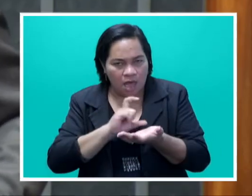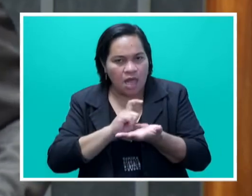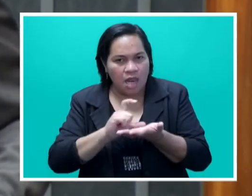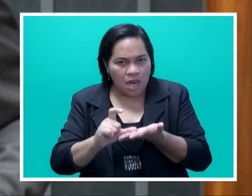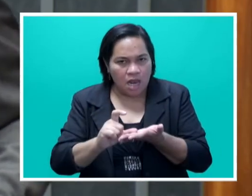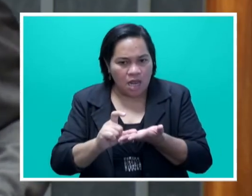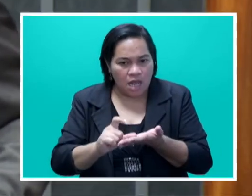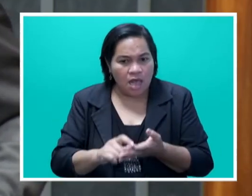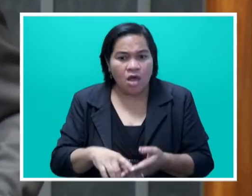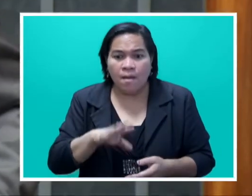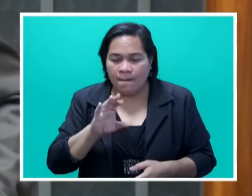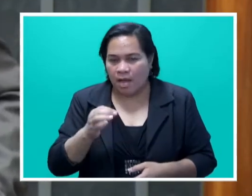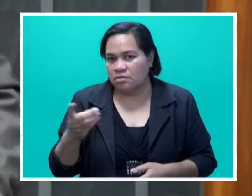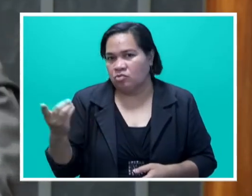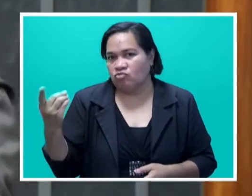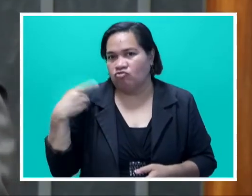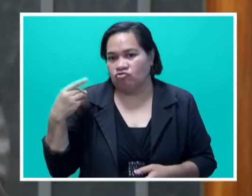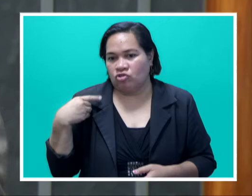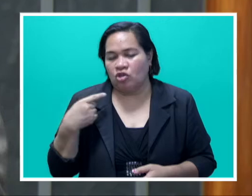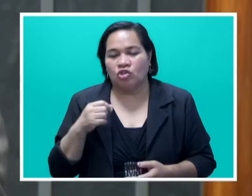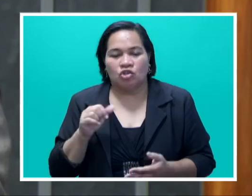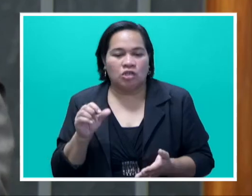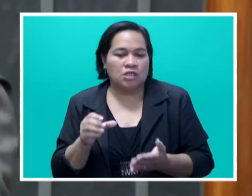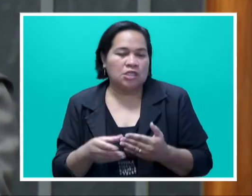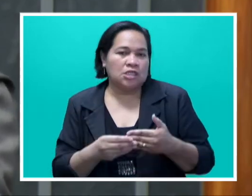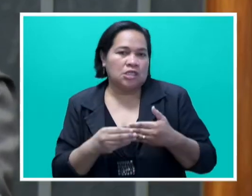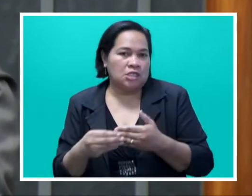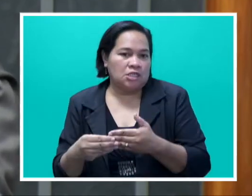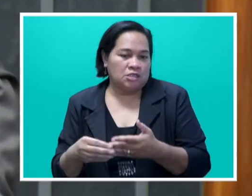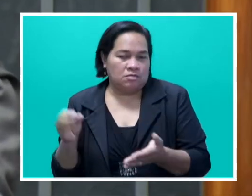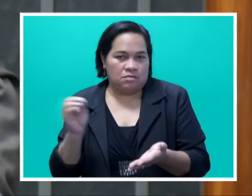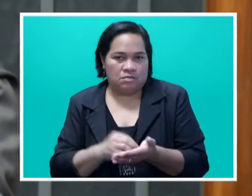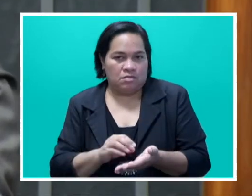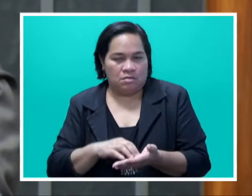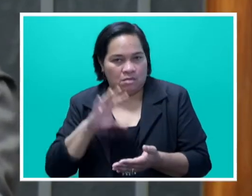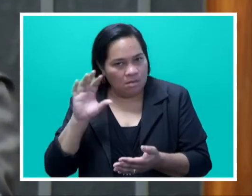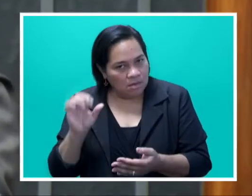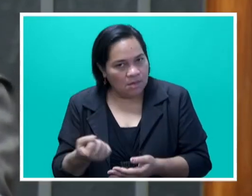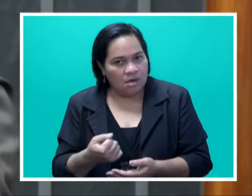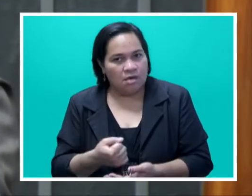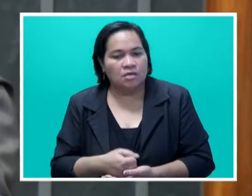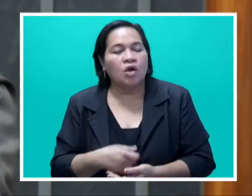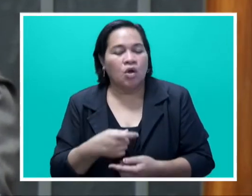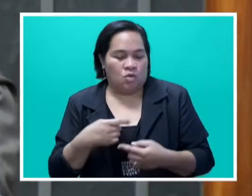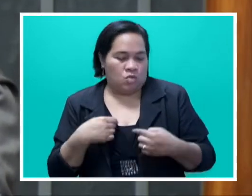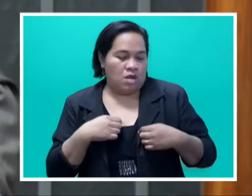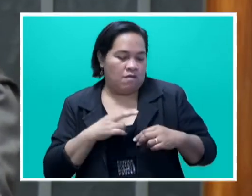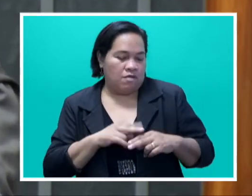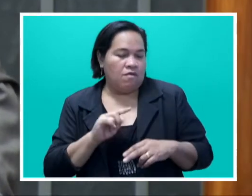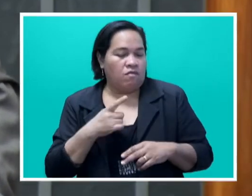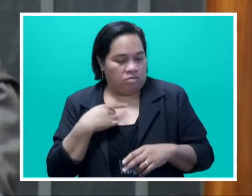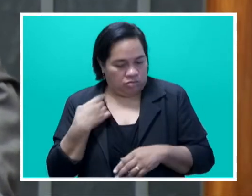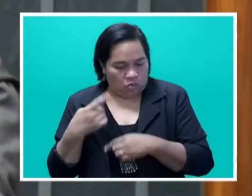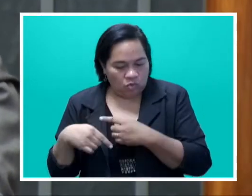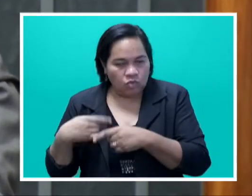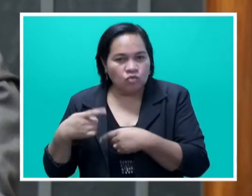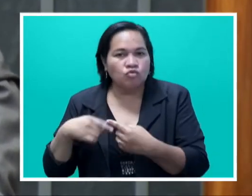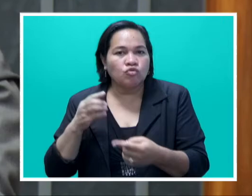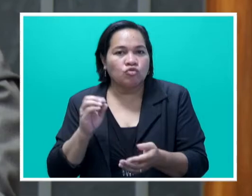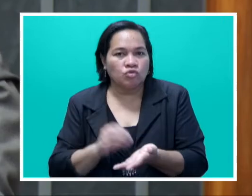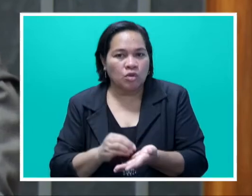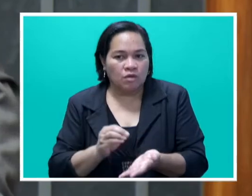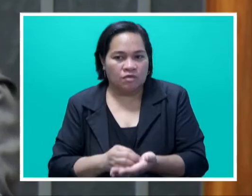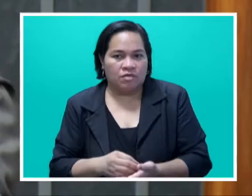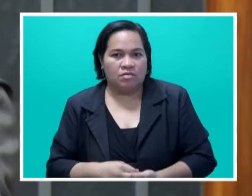call for duty and leadership by service to the people through deeds, as we have been doing since 2014. And not